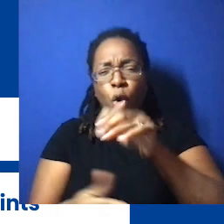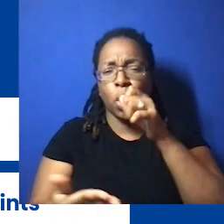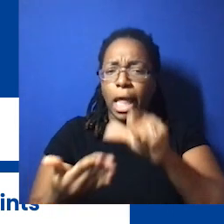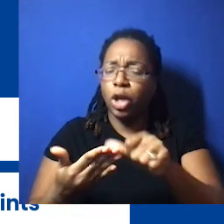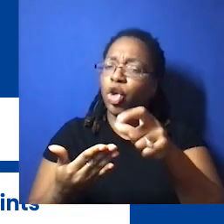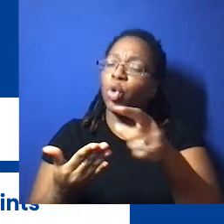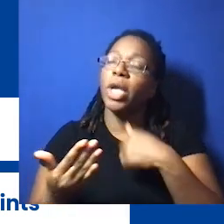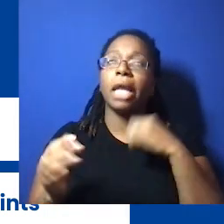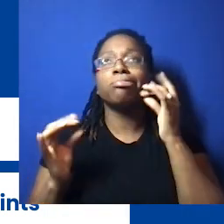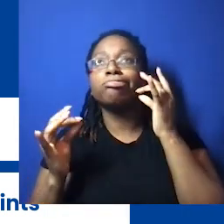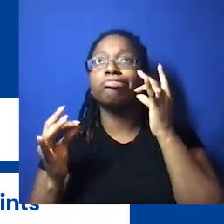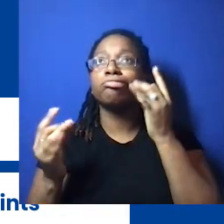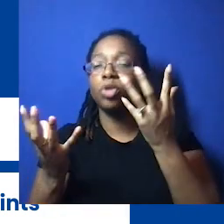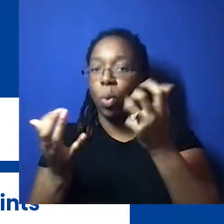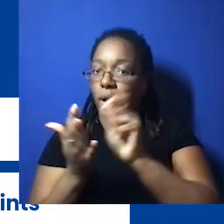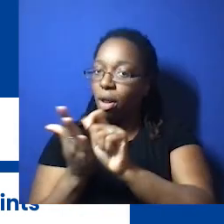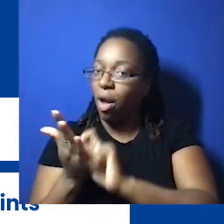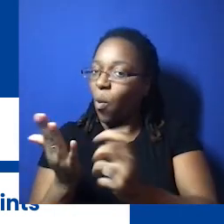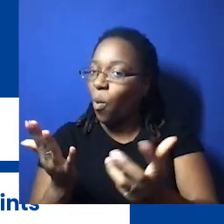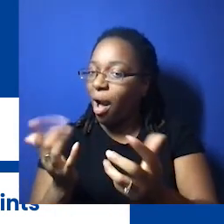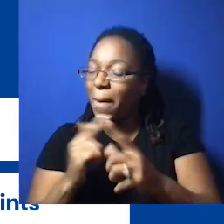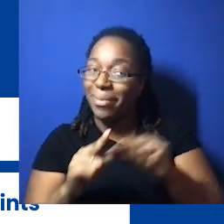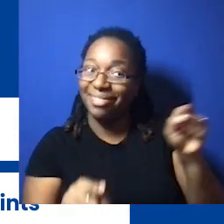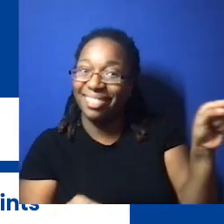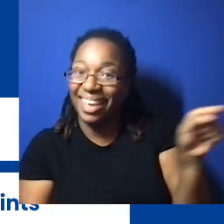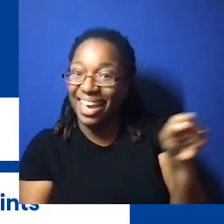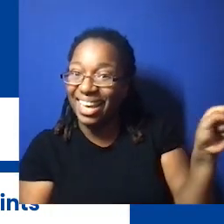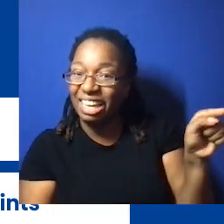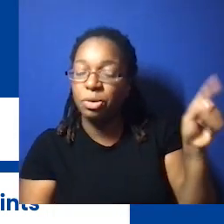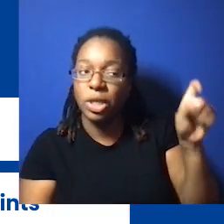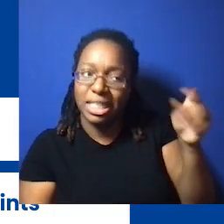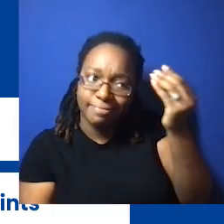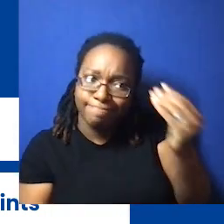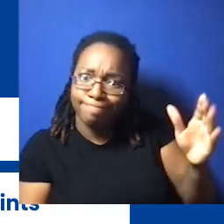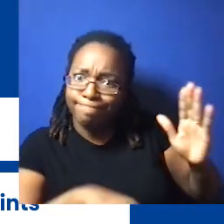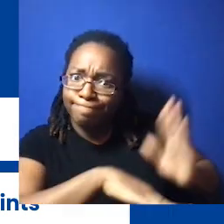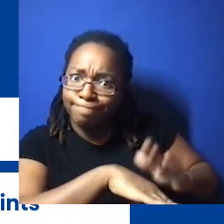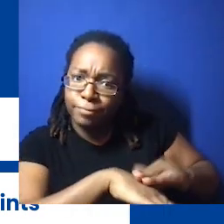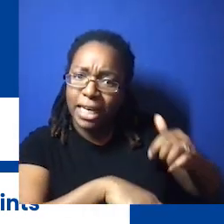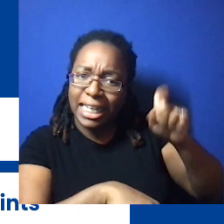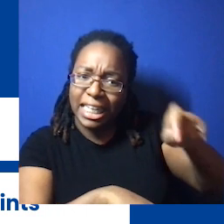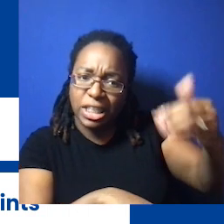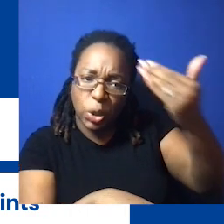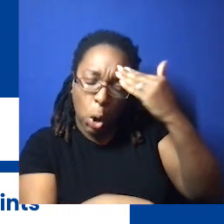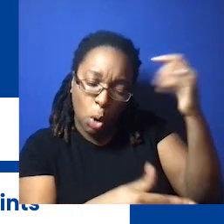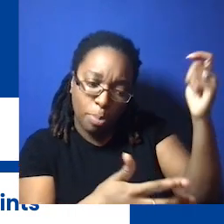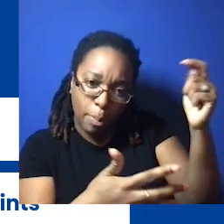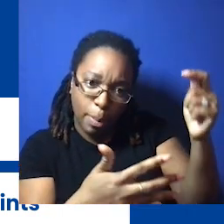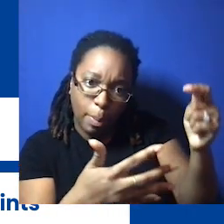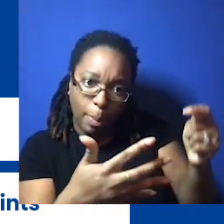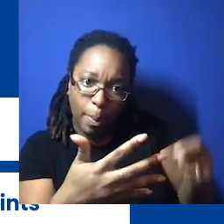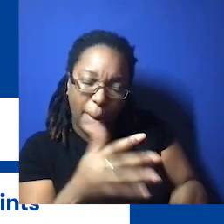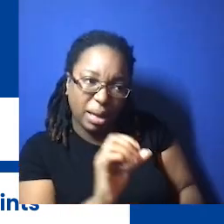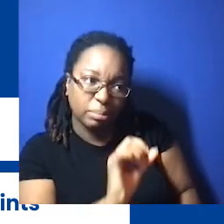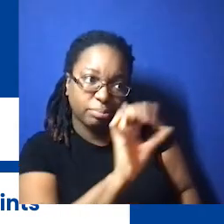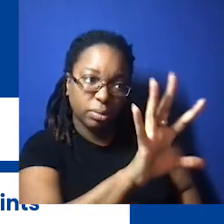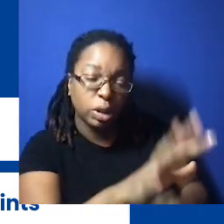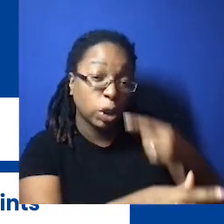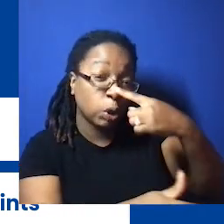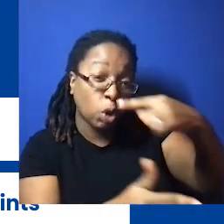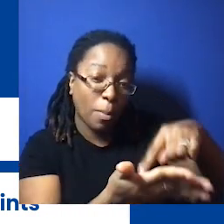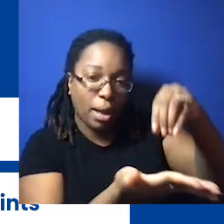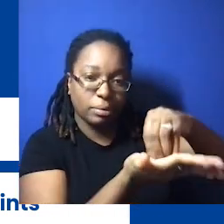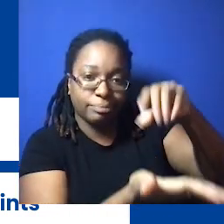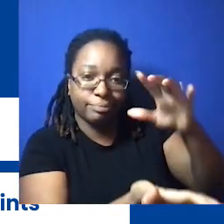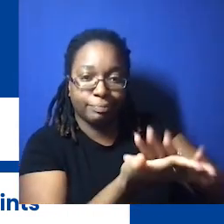prep your letter writers to make sure that they can answer these questions about you and make sure that they know that this is what they should be talking about